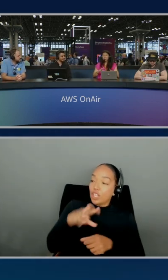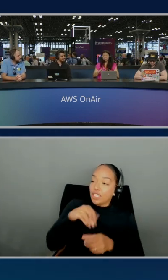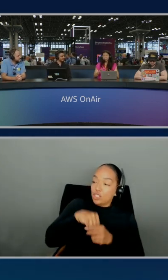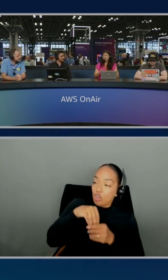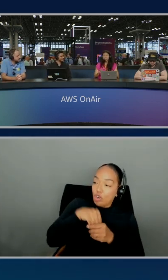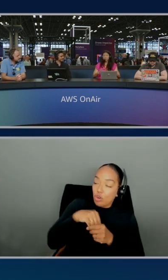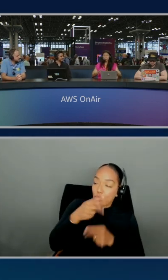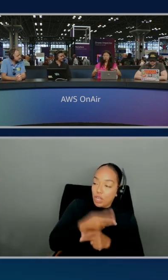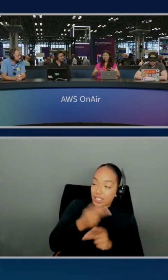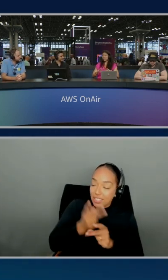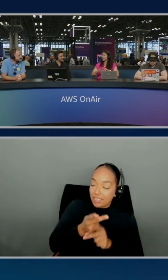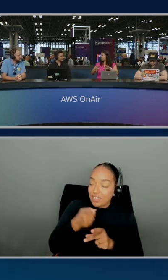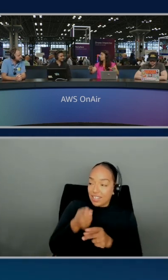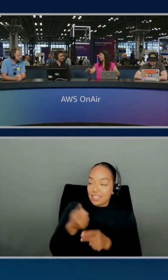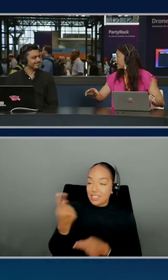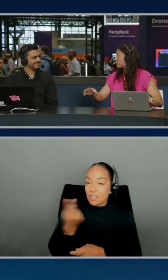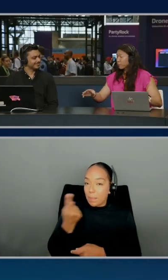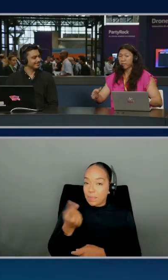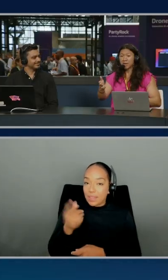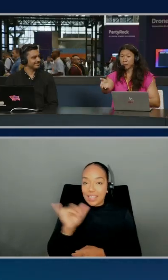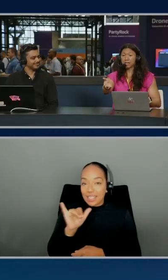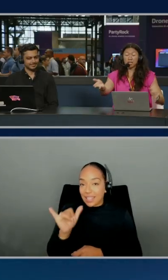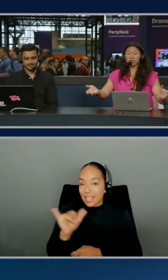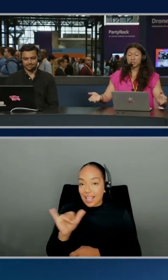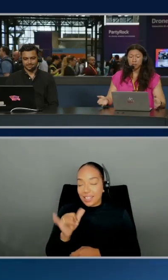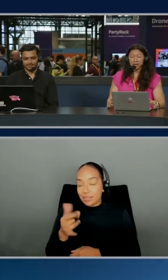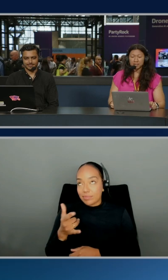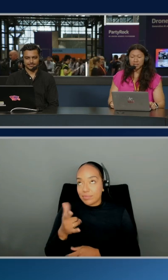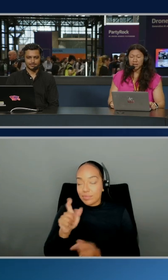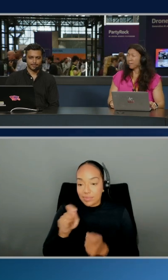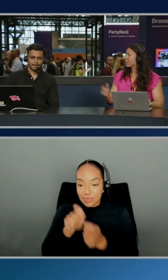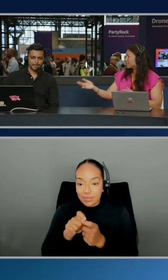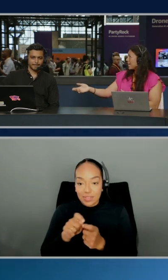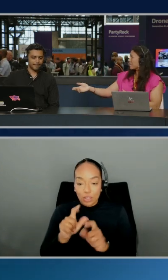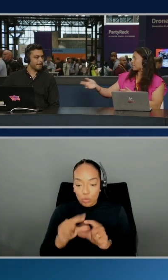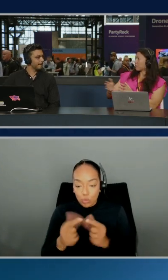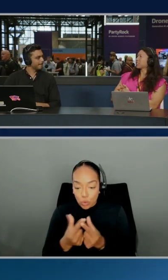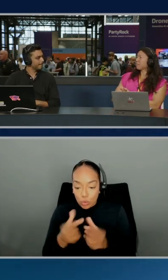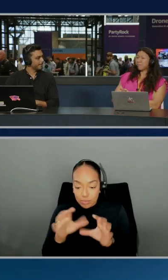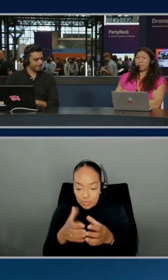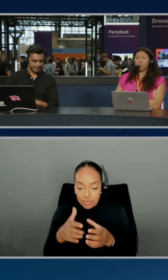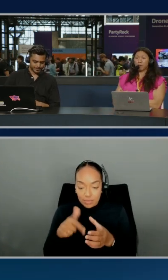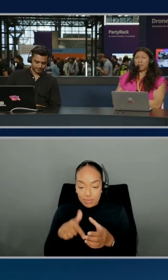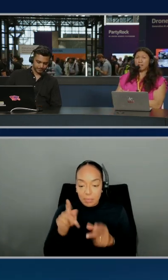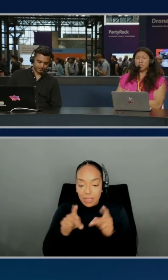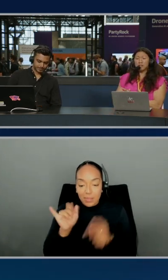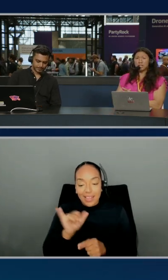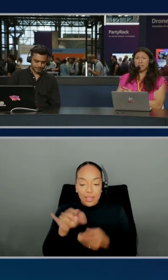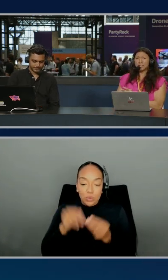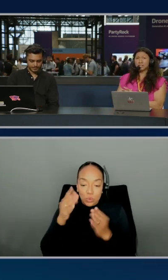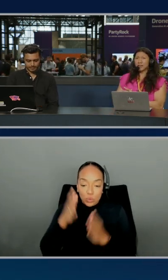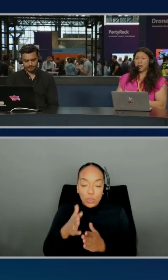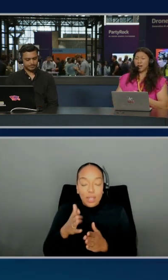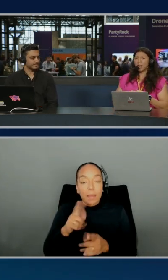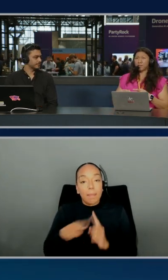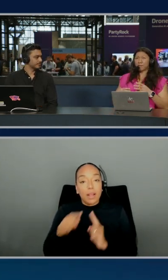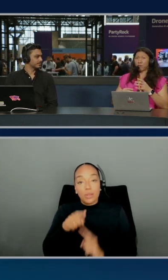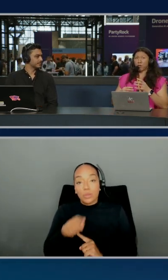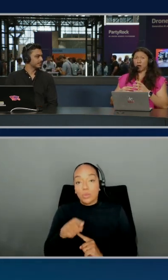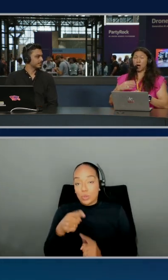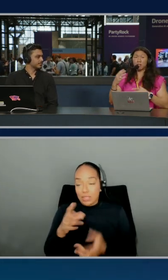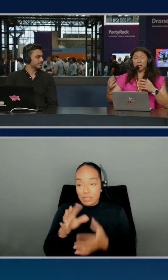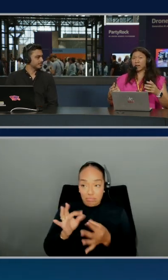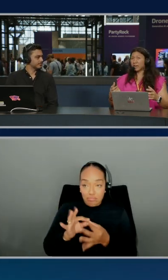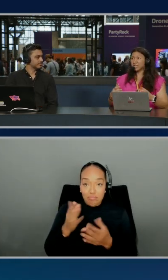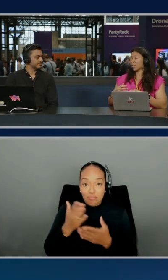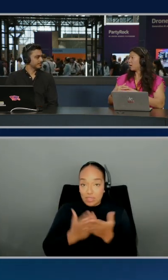something where it's maybe for like a curated group of people like your students, but you're saying that there are some people who are even using this